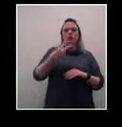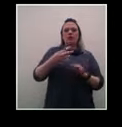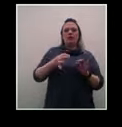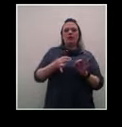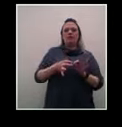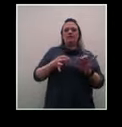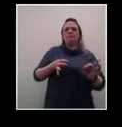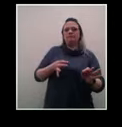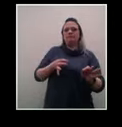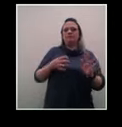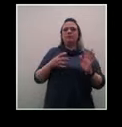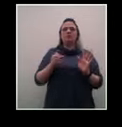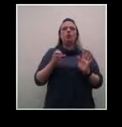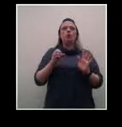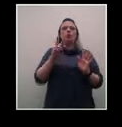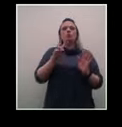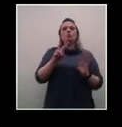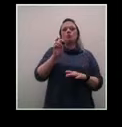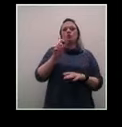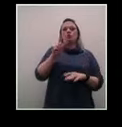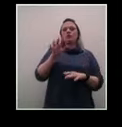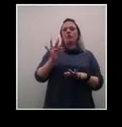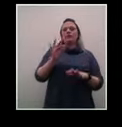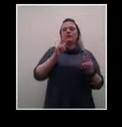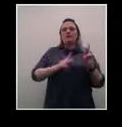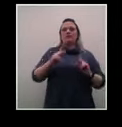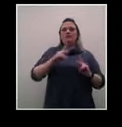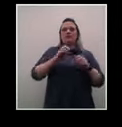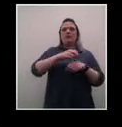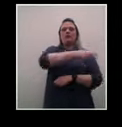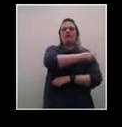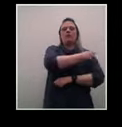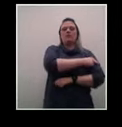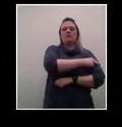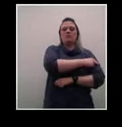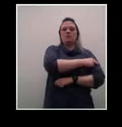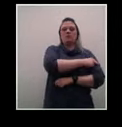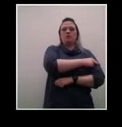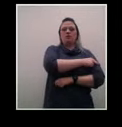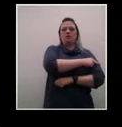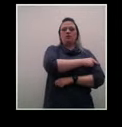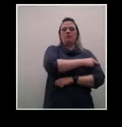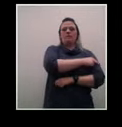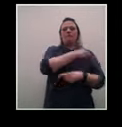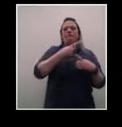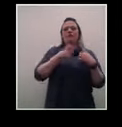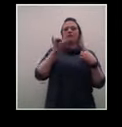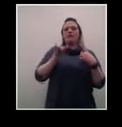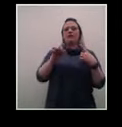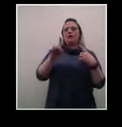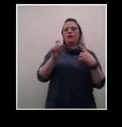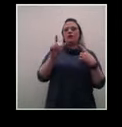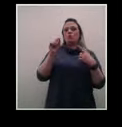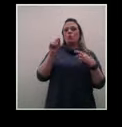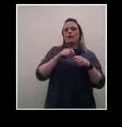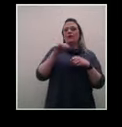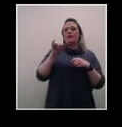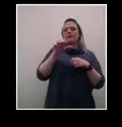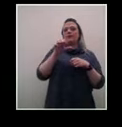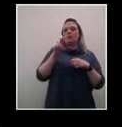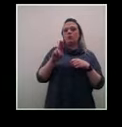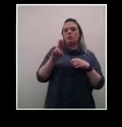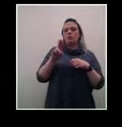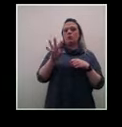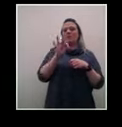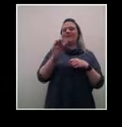were 229 individuals who were hospitalized. Of those, 120 were in ICU, and 90 of those had an